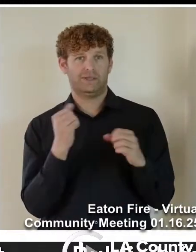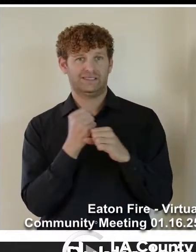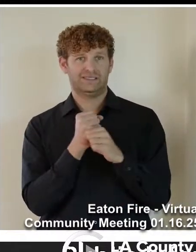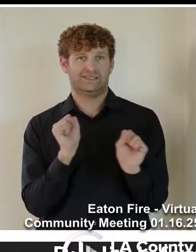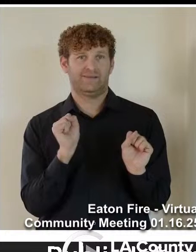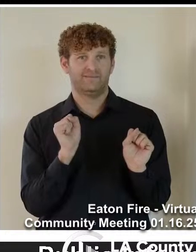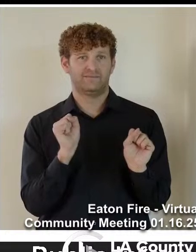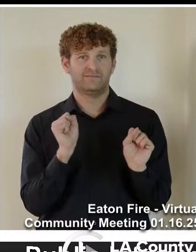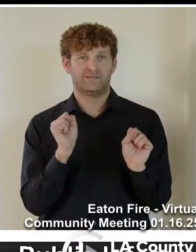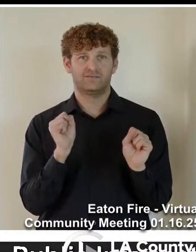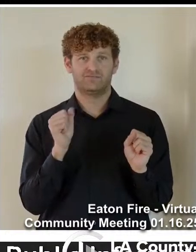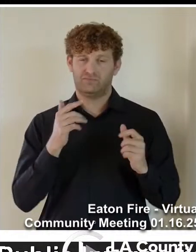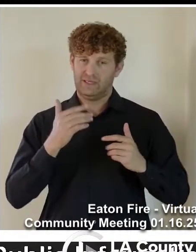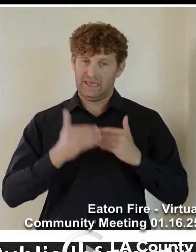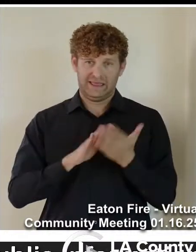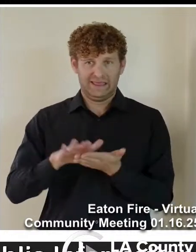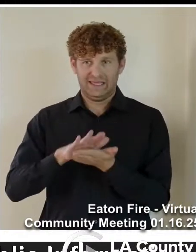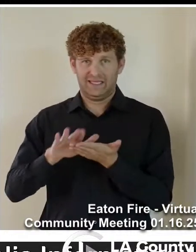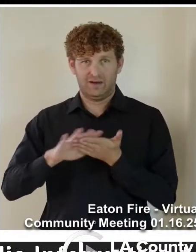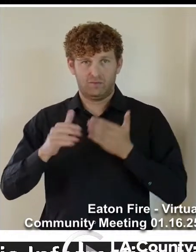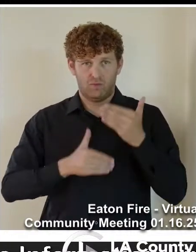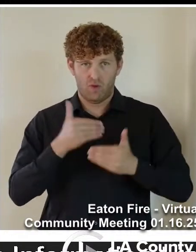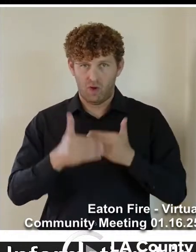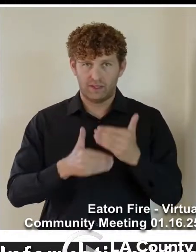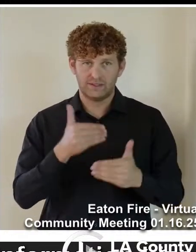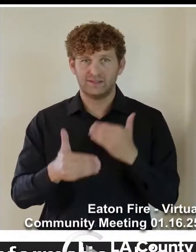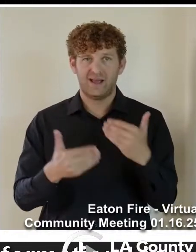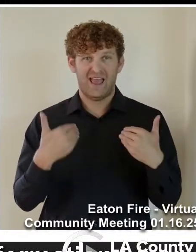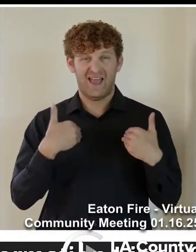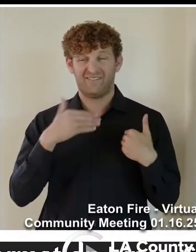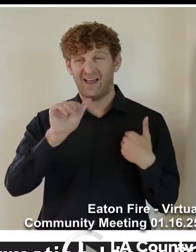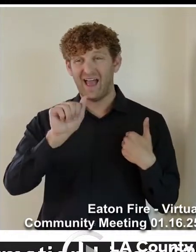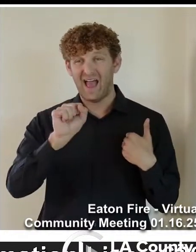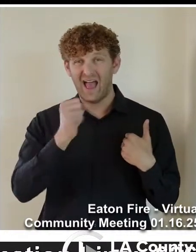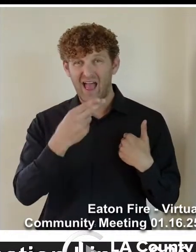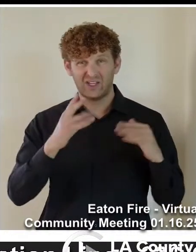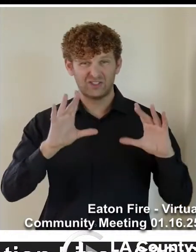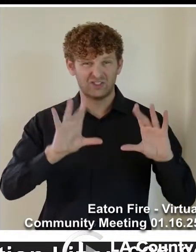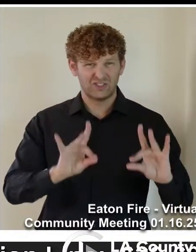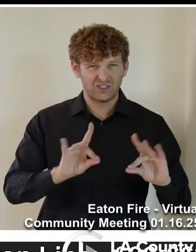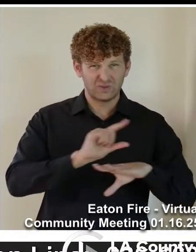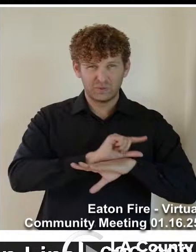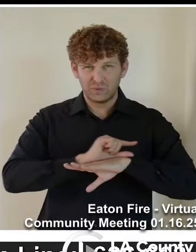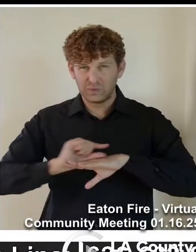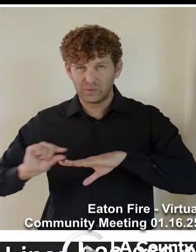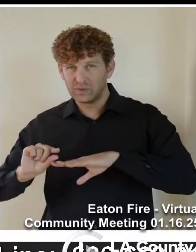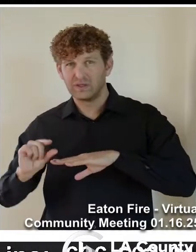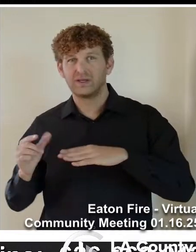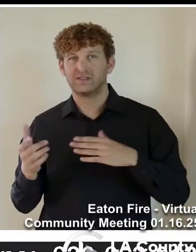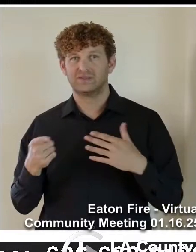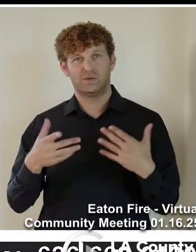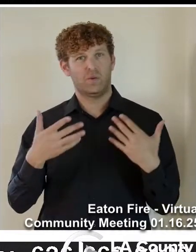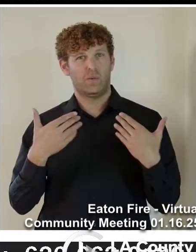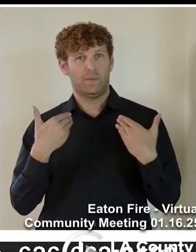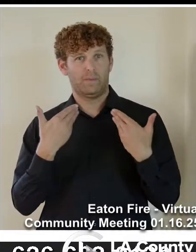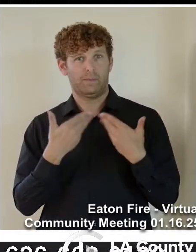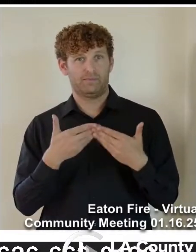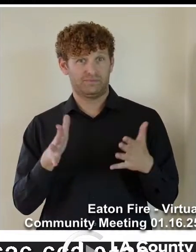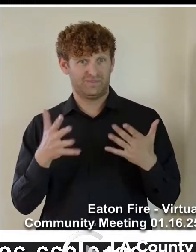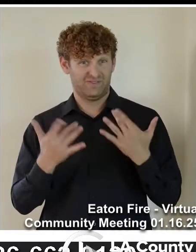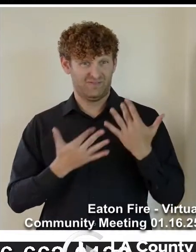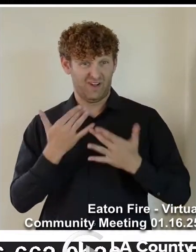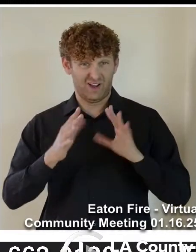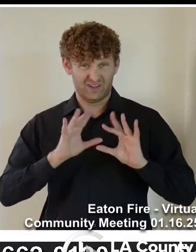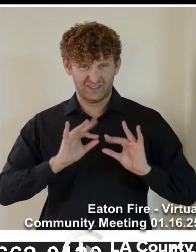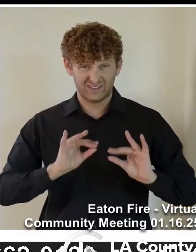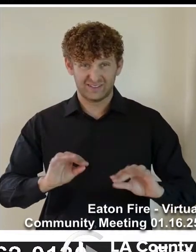These wildfires have left behind fire debris and ash that pose significant threats to public health. Post-fire house debris can contain